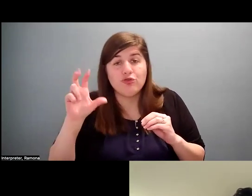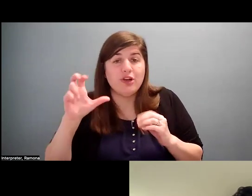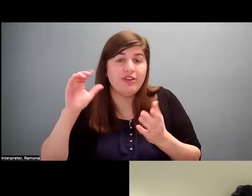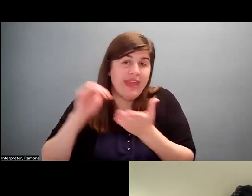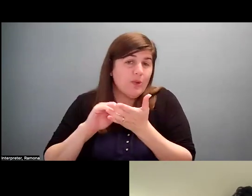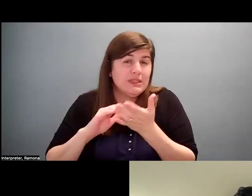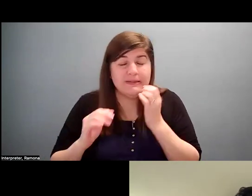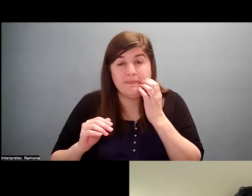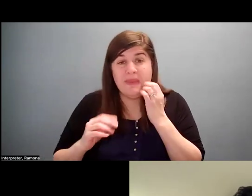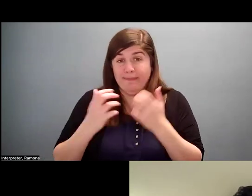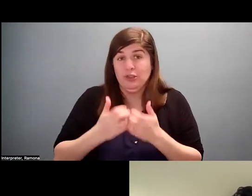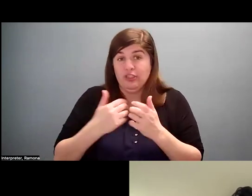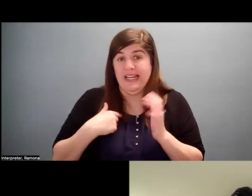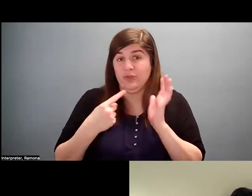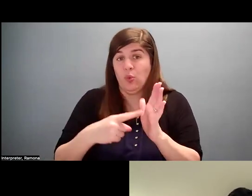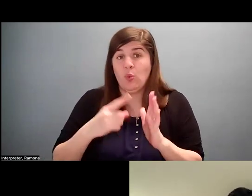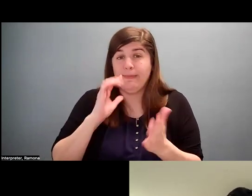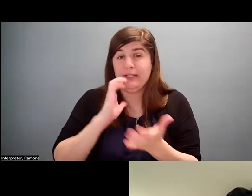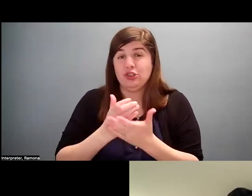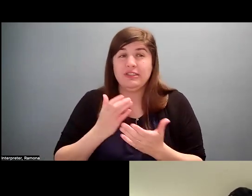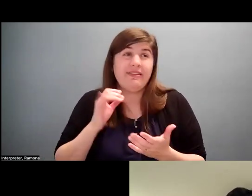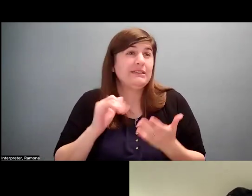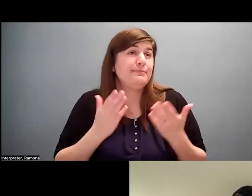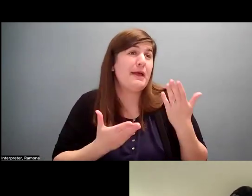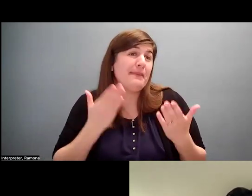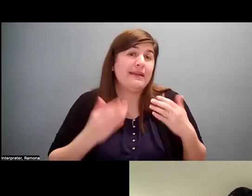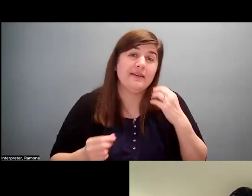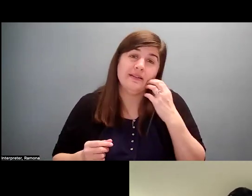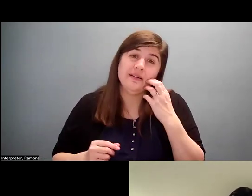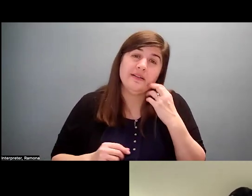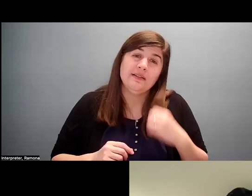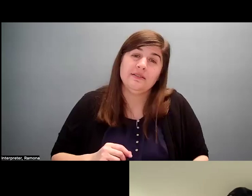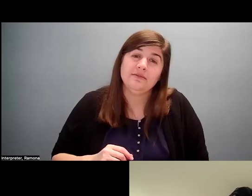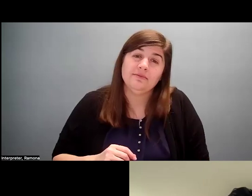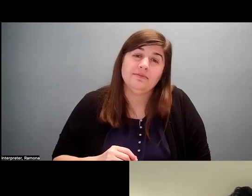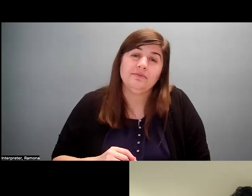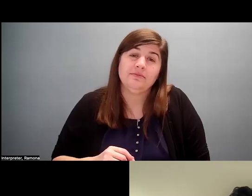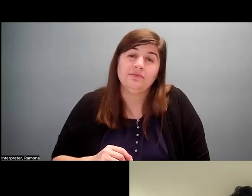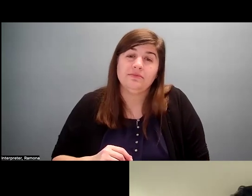the machine I showed in the picture is probably maybe around like